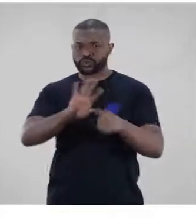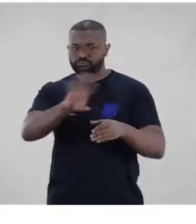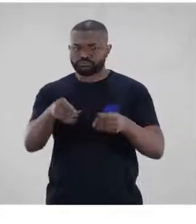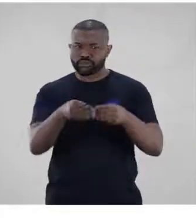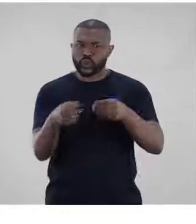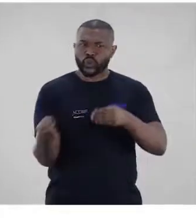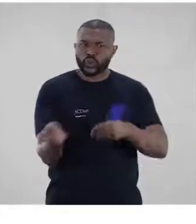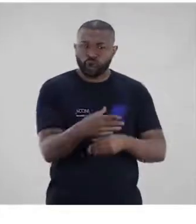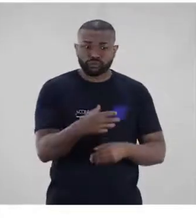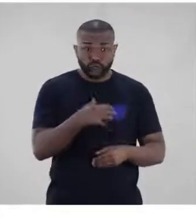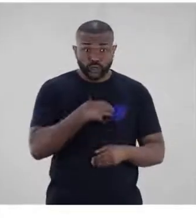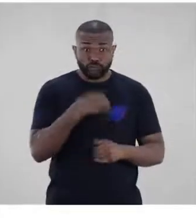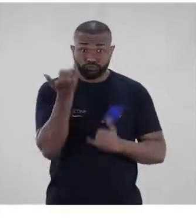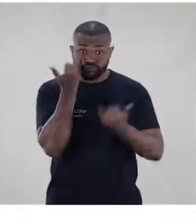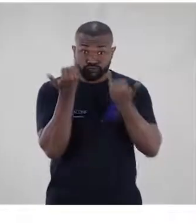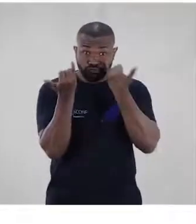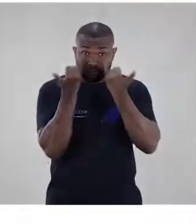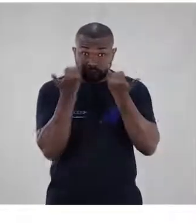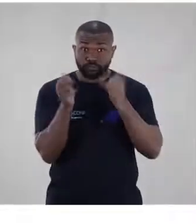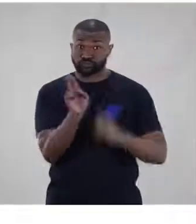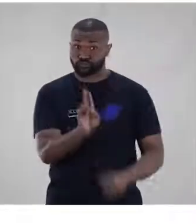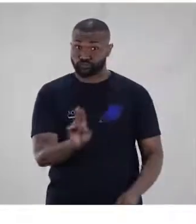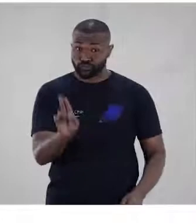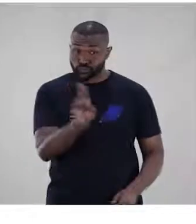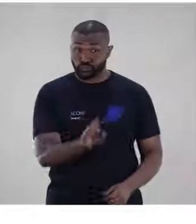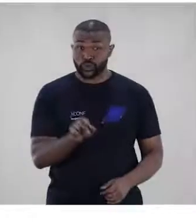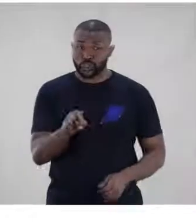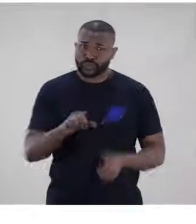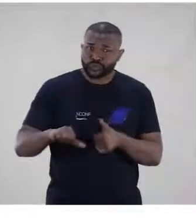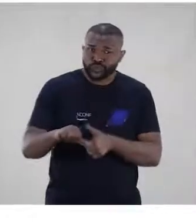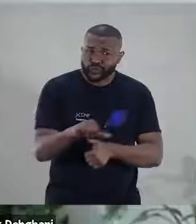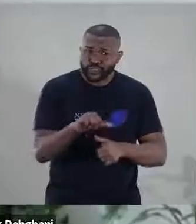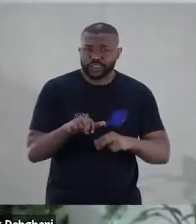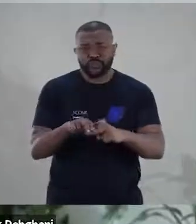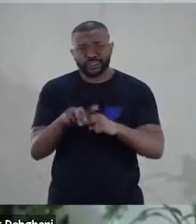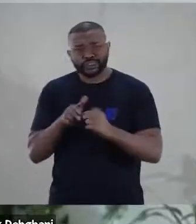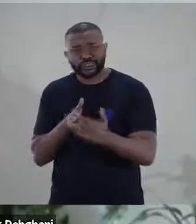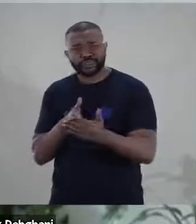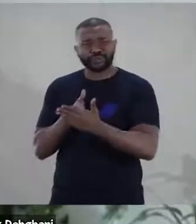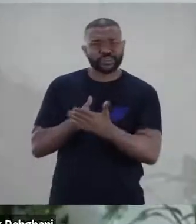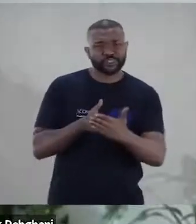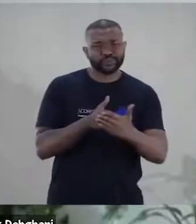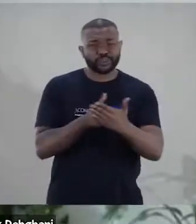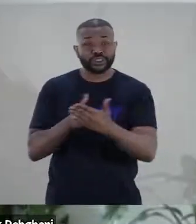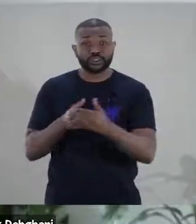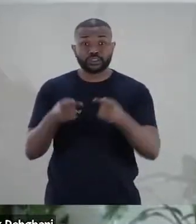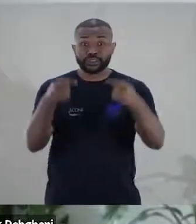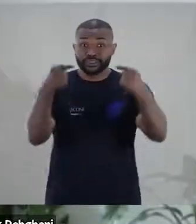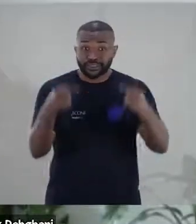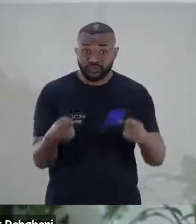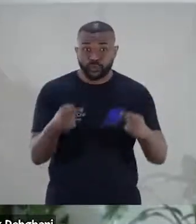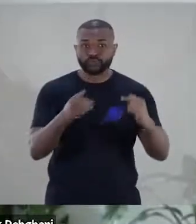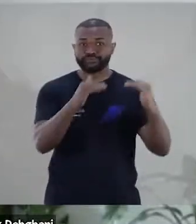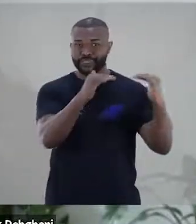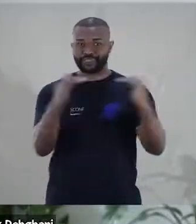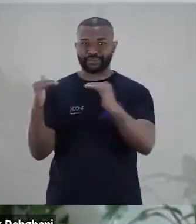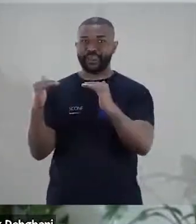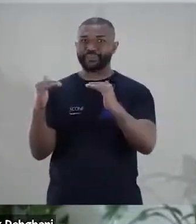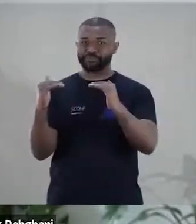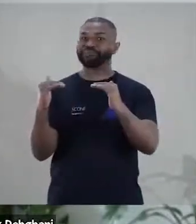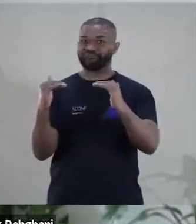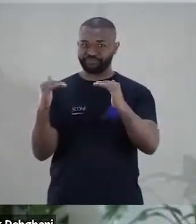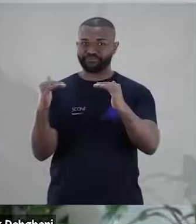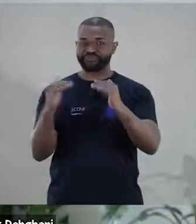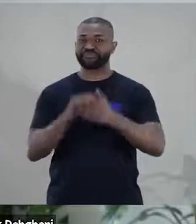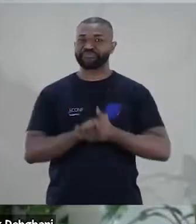new source of data, and if you need to have a new use case, often these changes are crossing all of these boundaries, and all that means is,